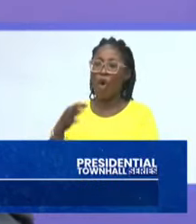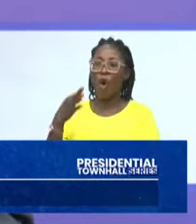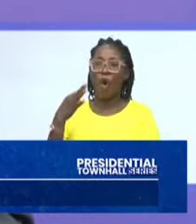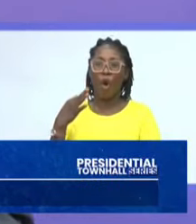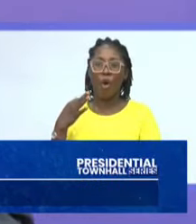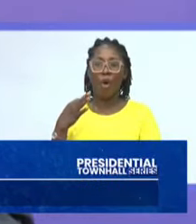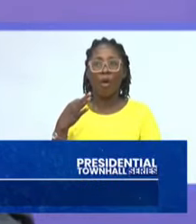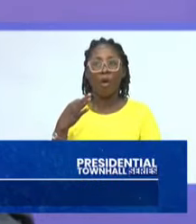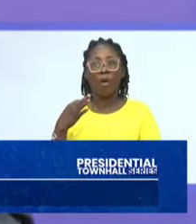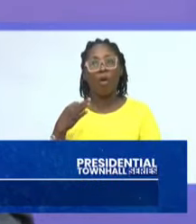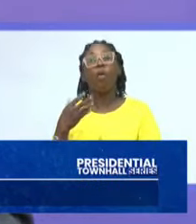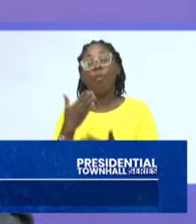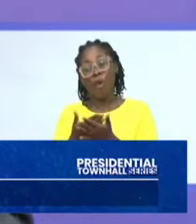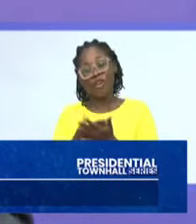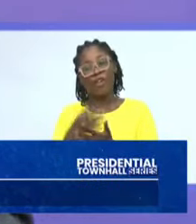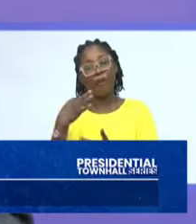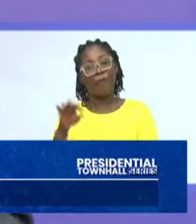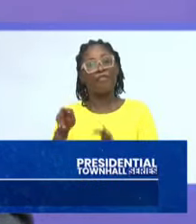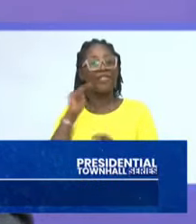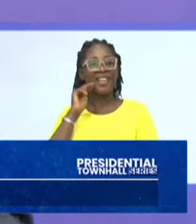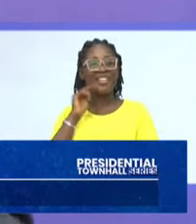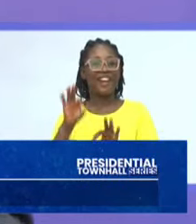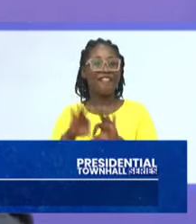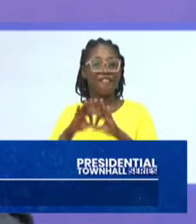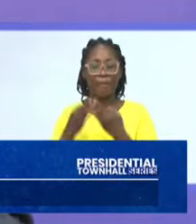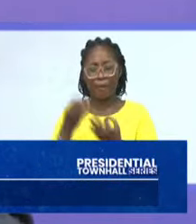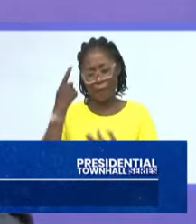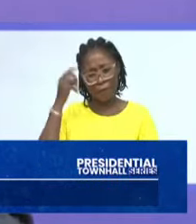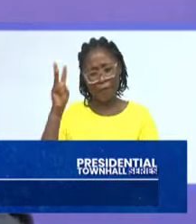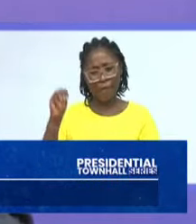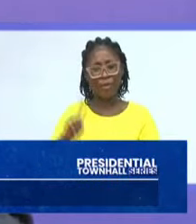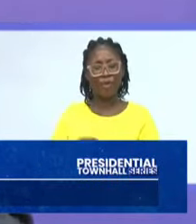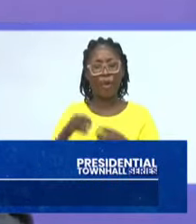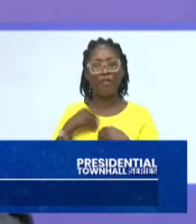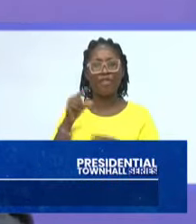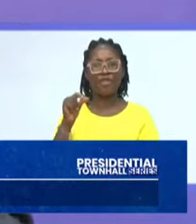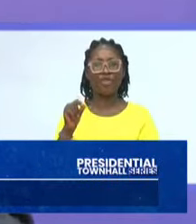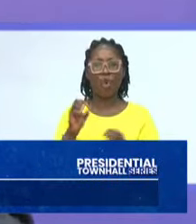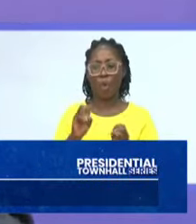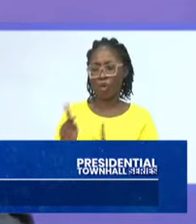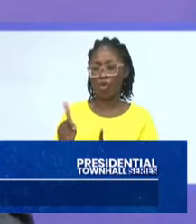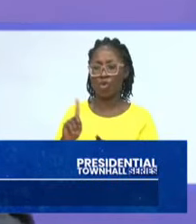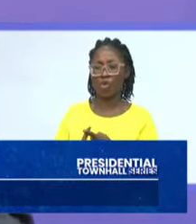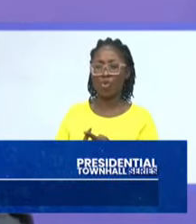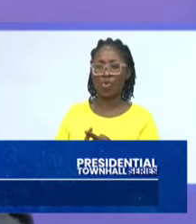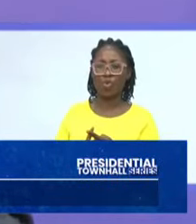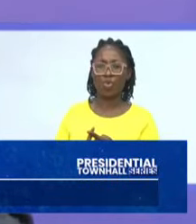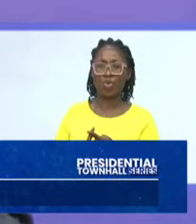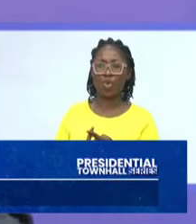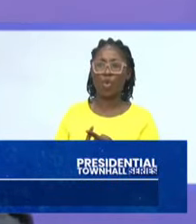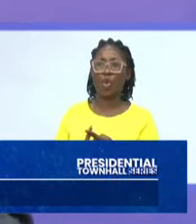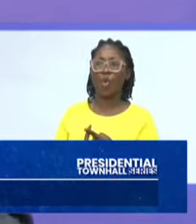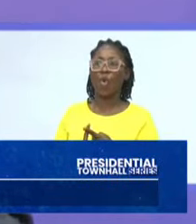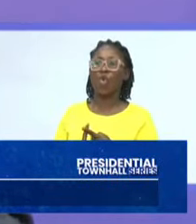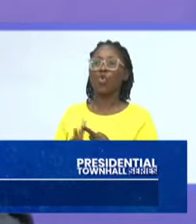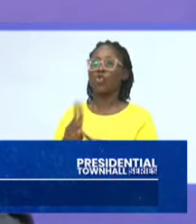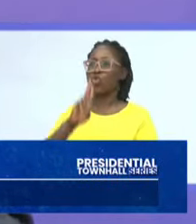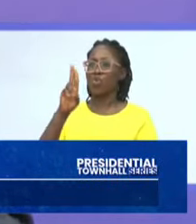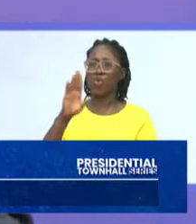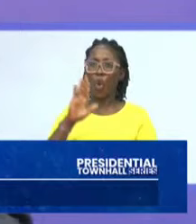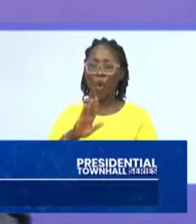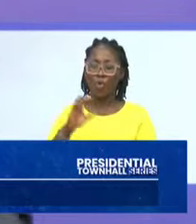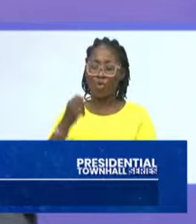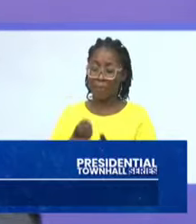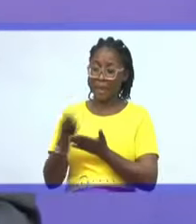Nigerian families so that there's a little more room to consume on entertainment. I mean to